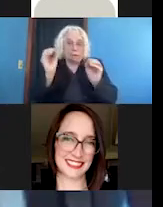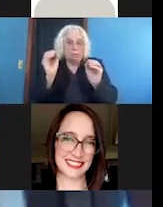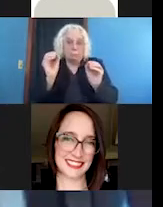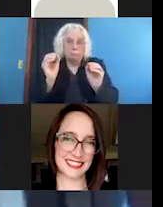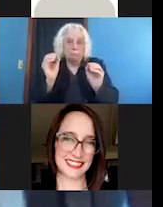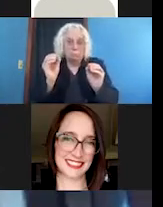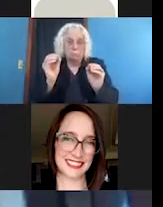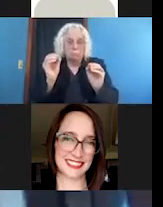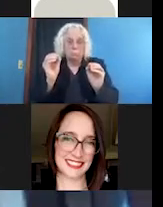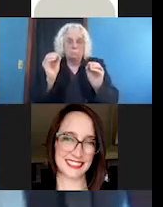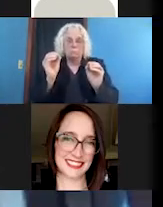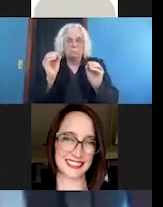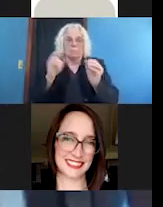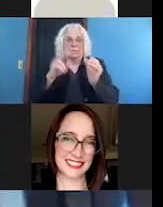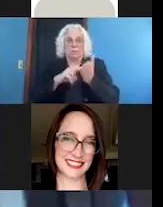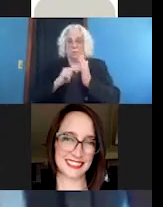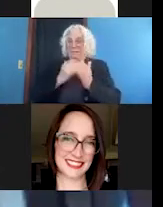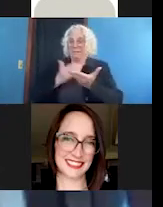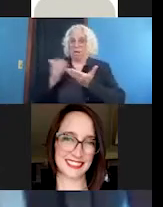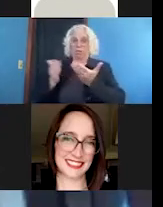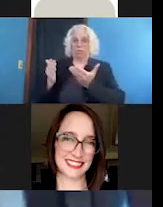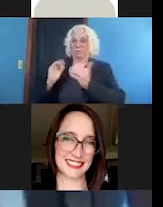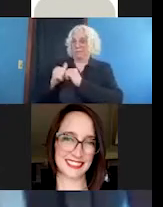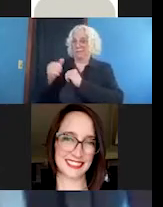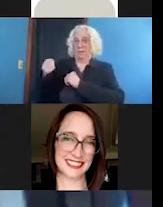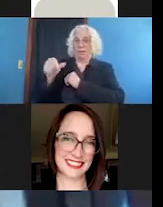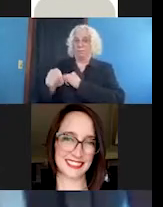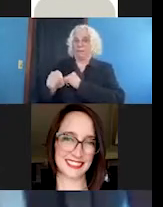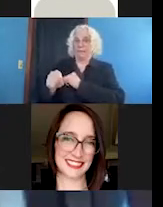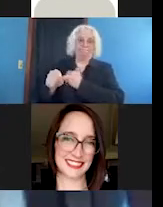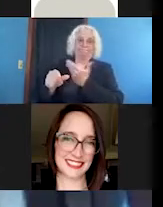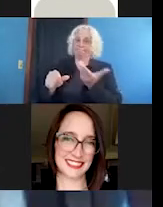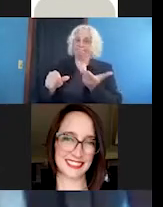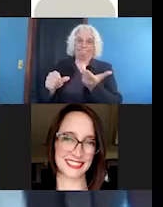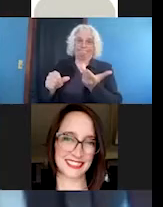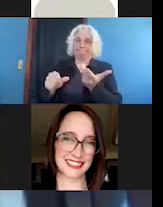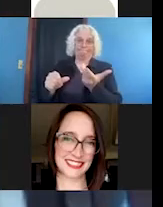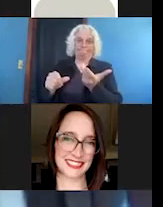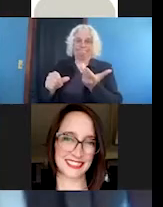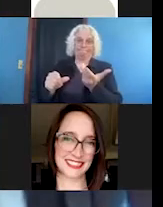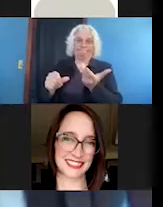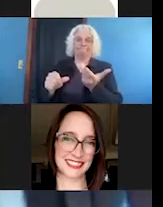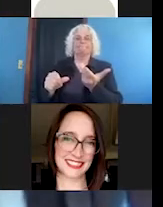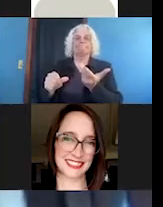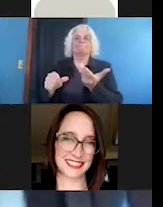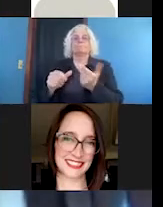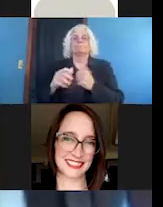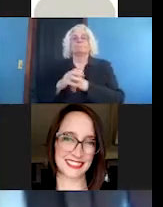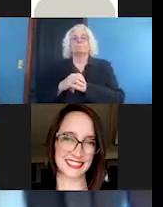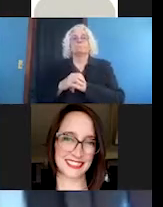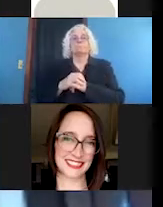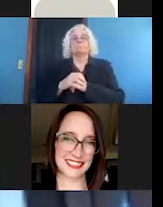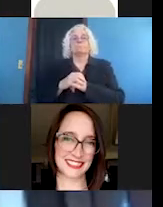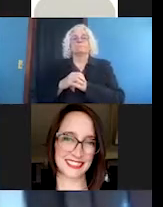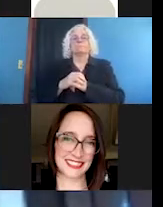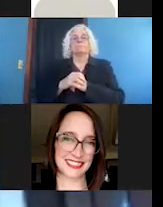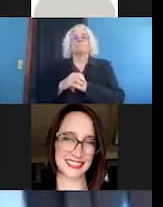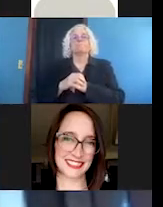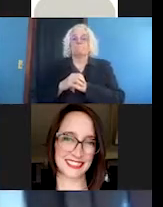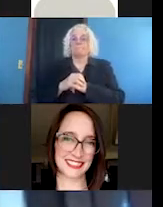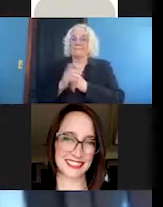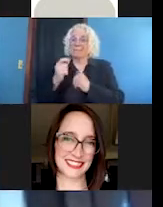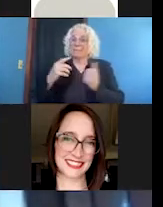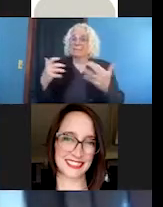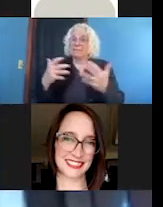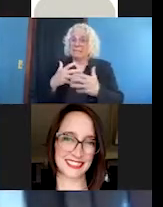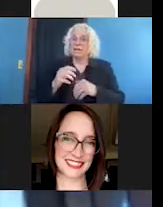impact the services, how we deliver to our membership. And scary and